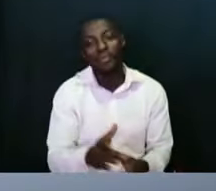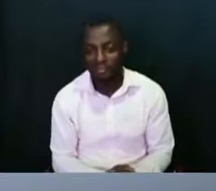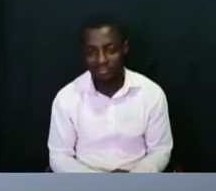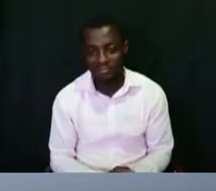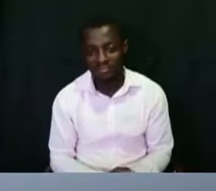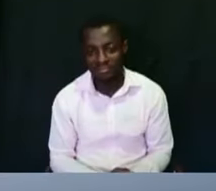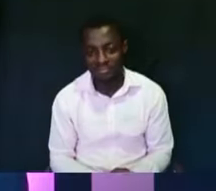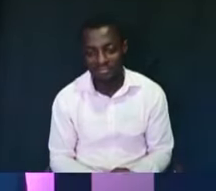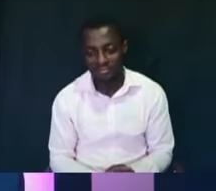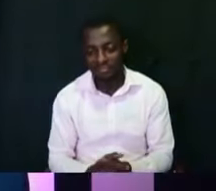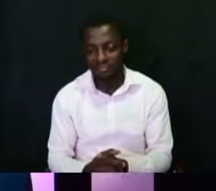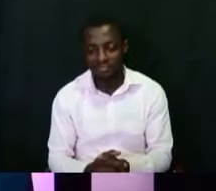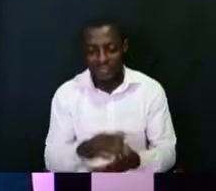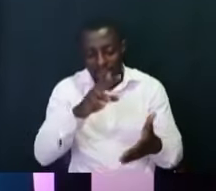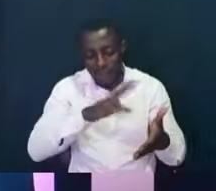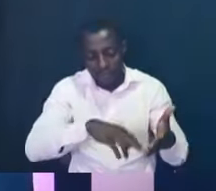go back to Acts chapter